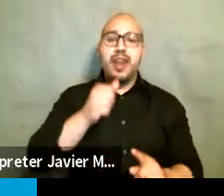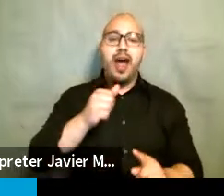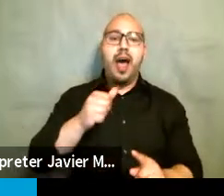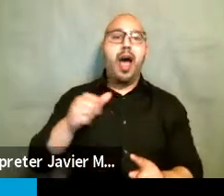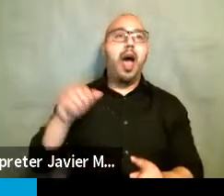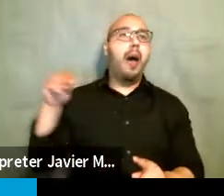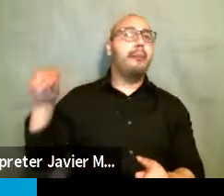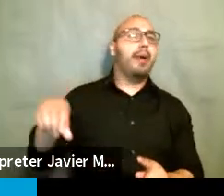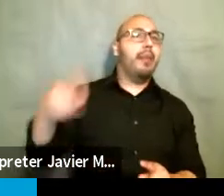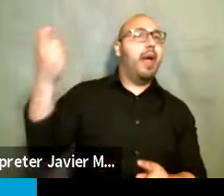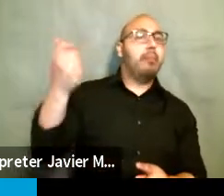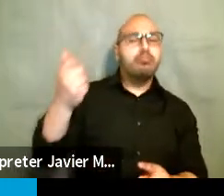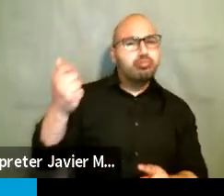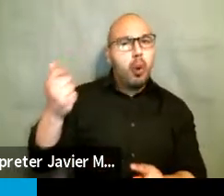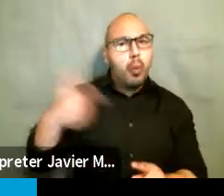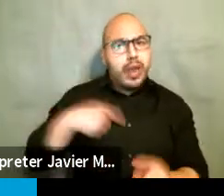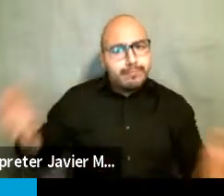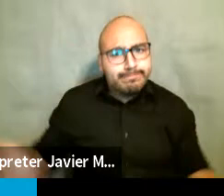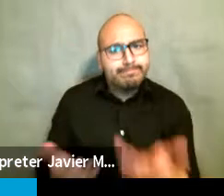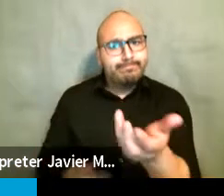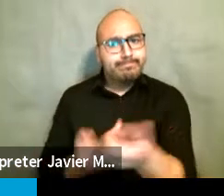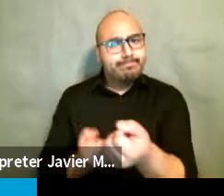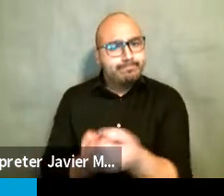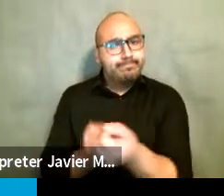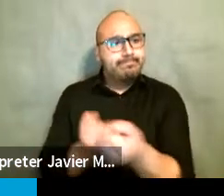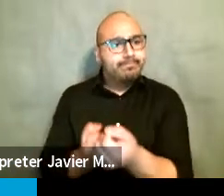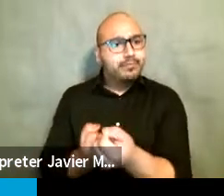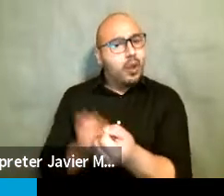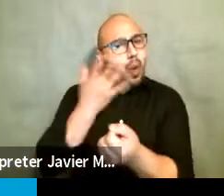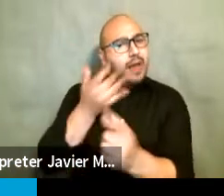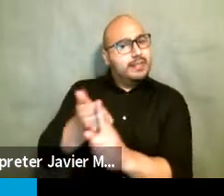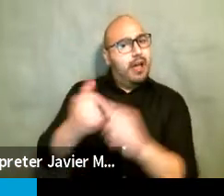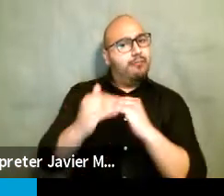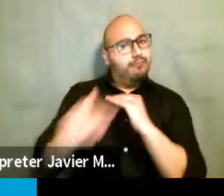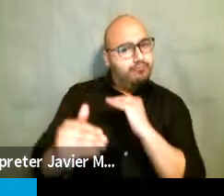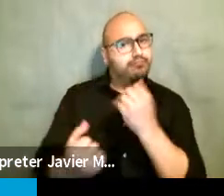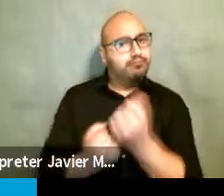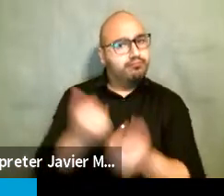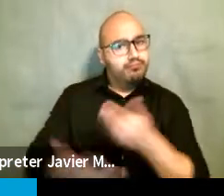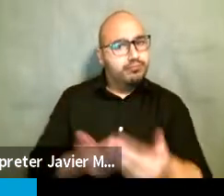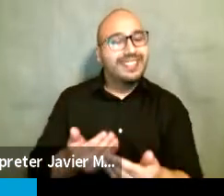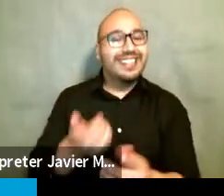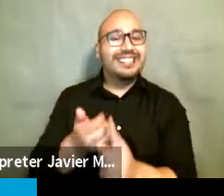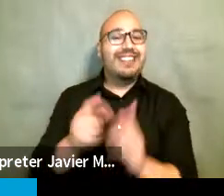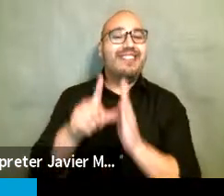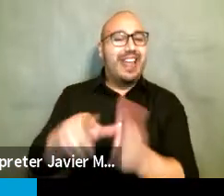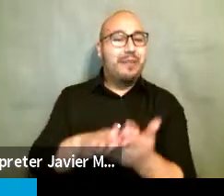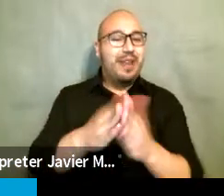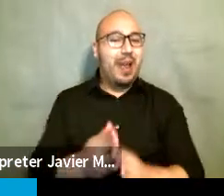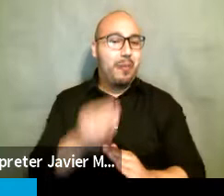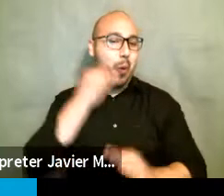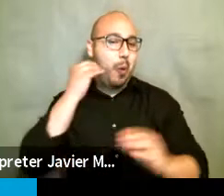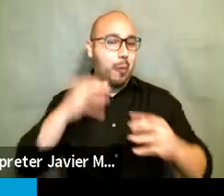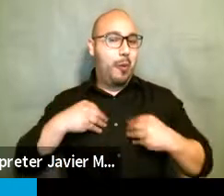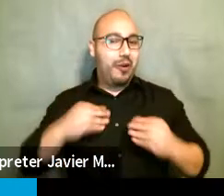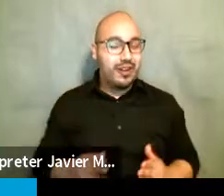goal is to empower families to be self-sufficient and self-sustainable and ultimately successful homeowners. And so one way that volunteers